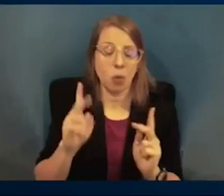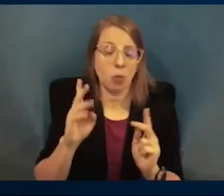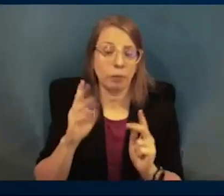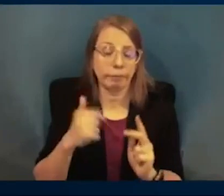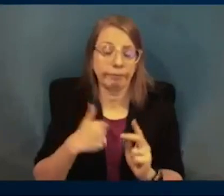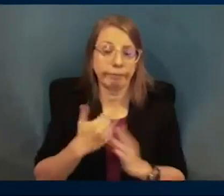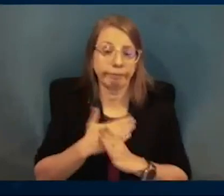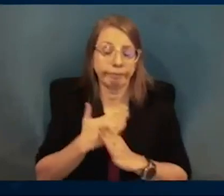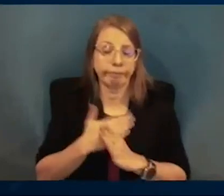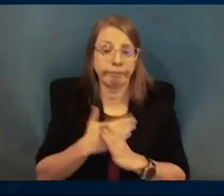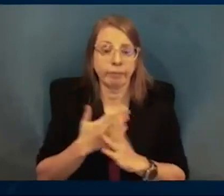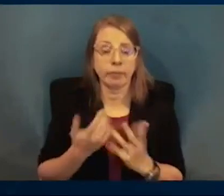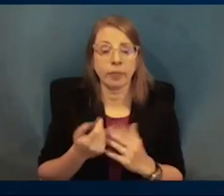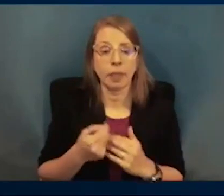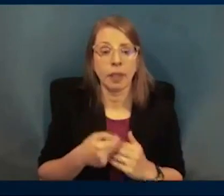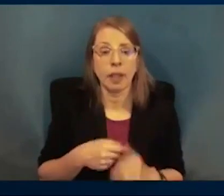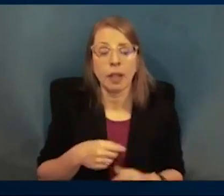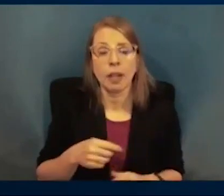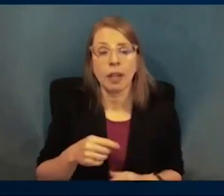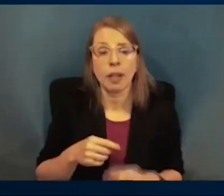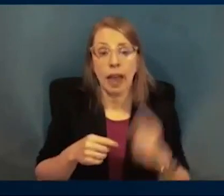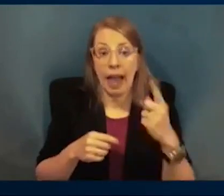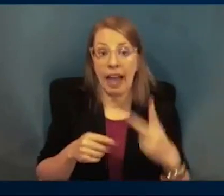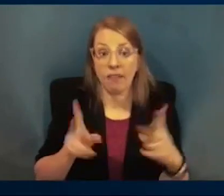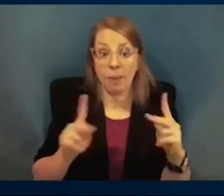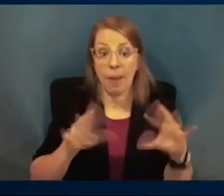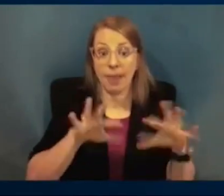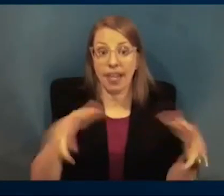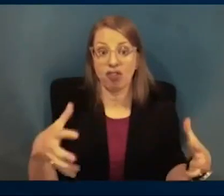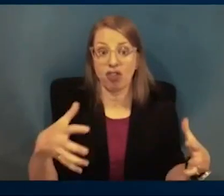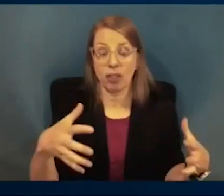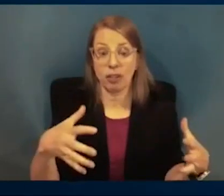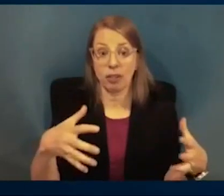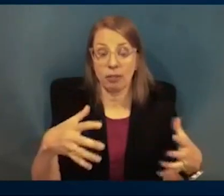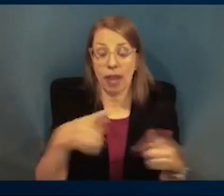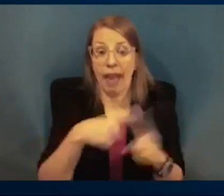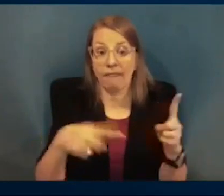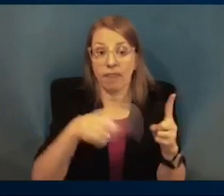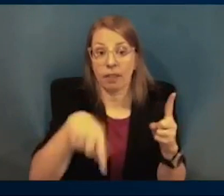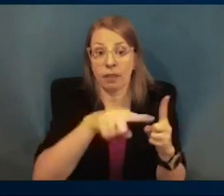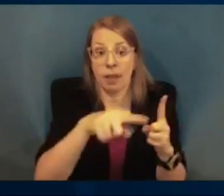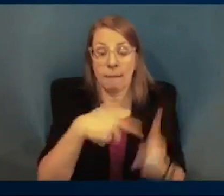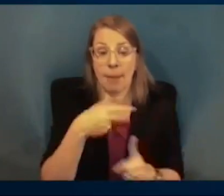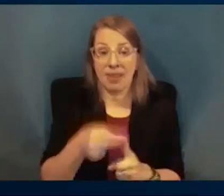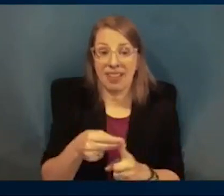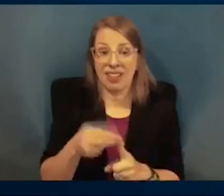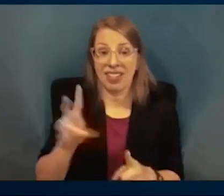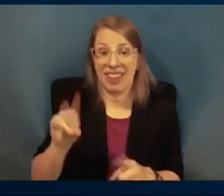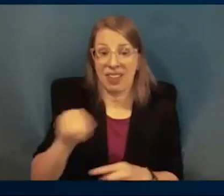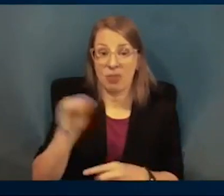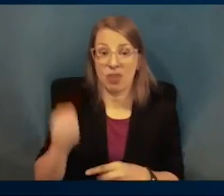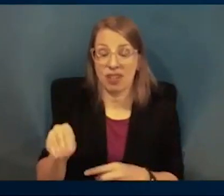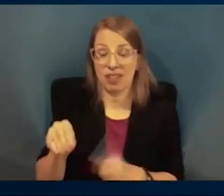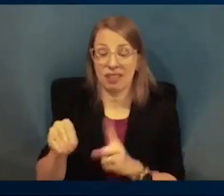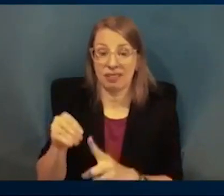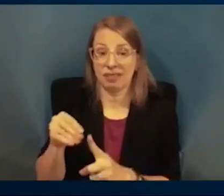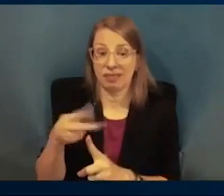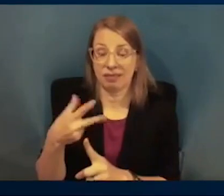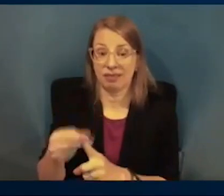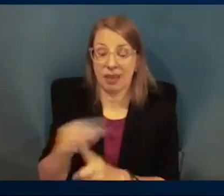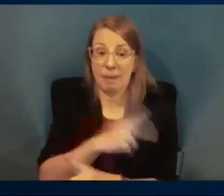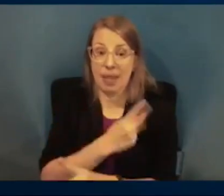patients vaccinated and about half of the population vaccinated, it would seem that the vaccine is only 66%